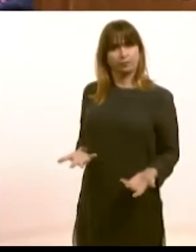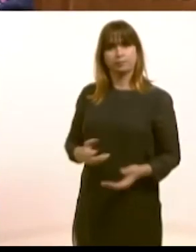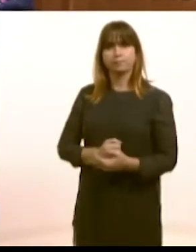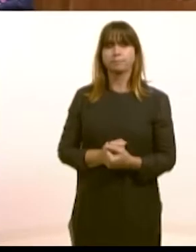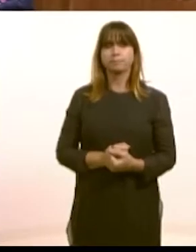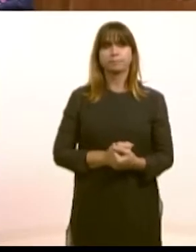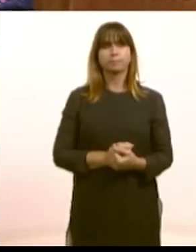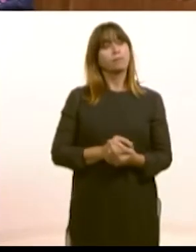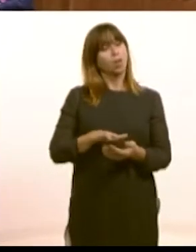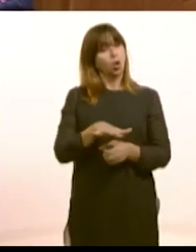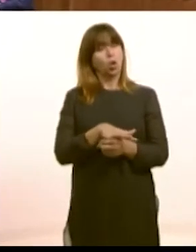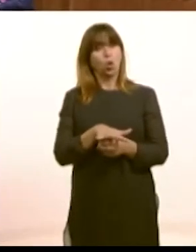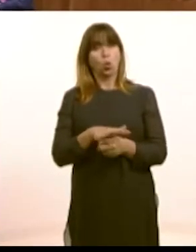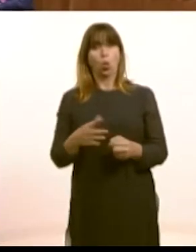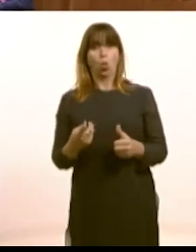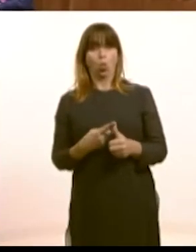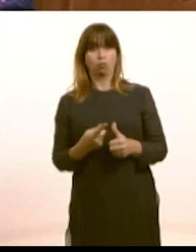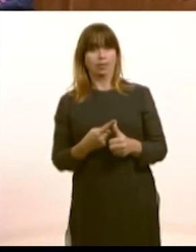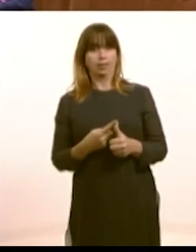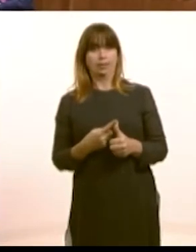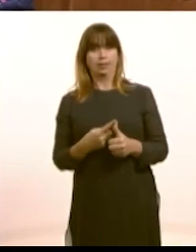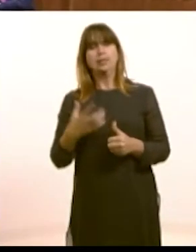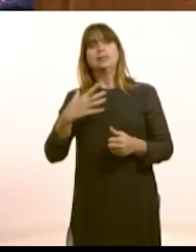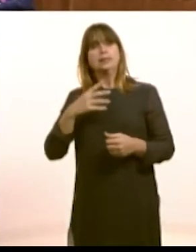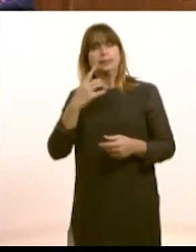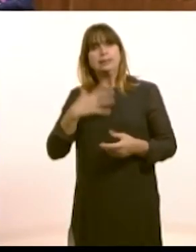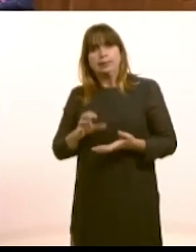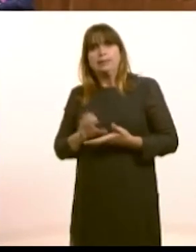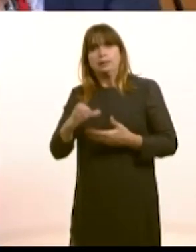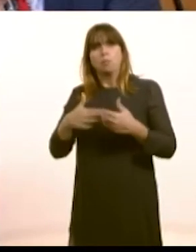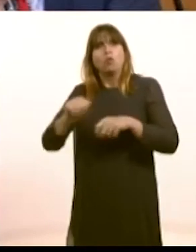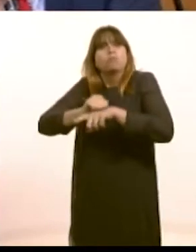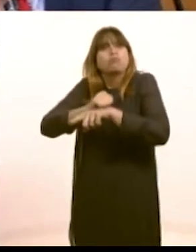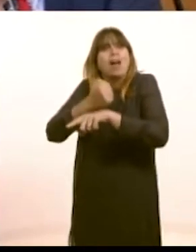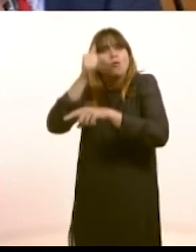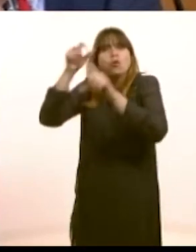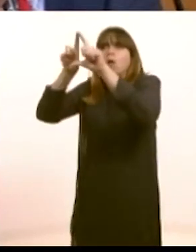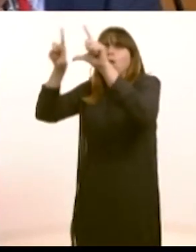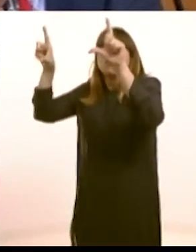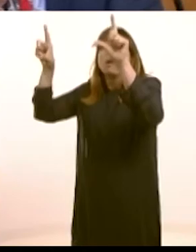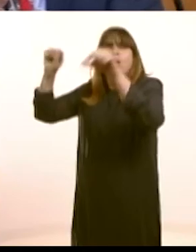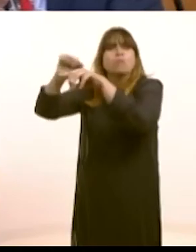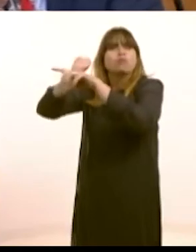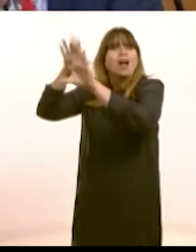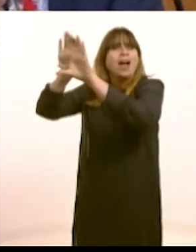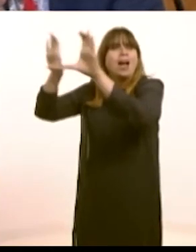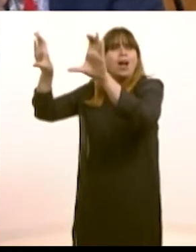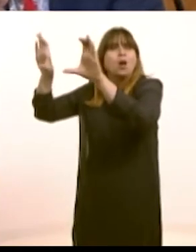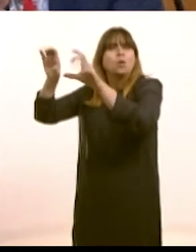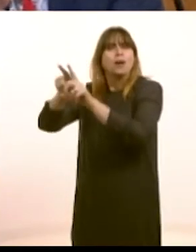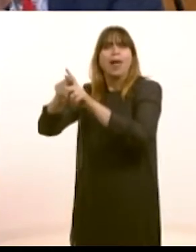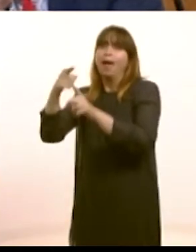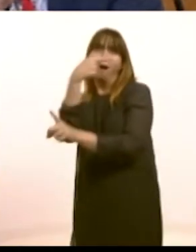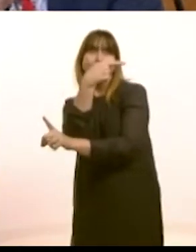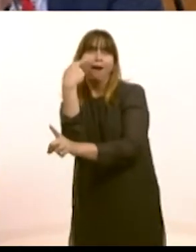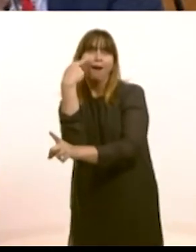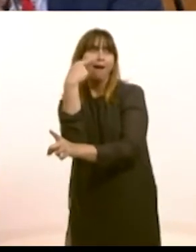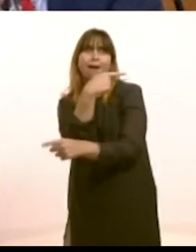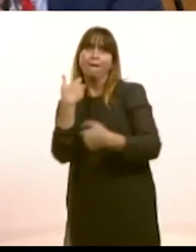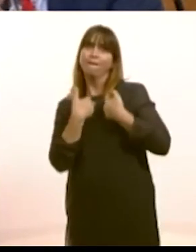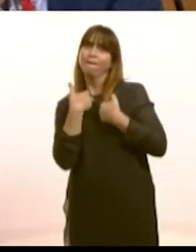authorities, we're able to investigate, for example, the provision of more brown signs. We see those going up across Wales. It is right to say that we are